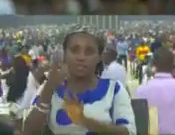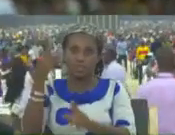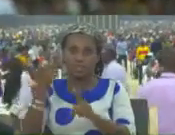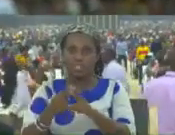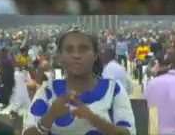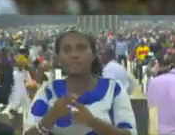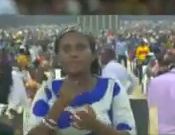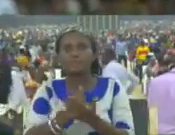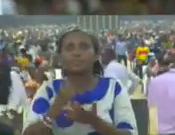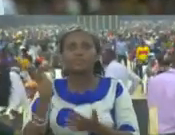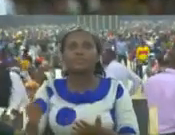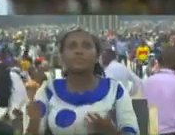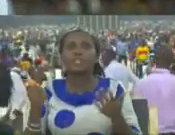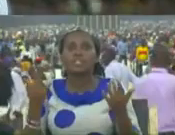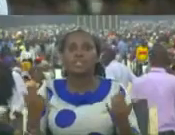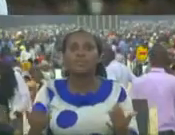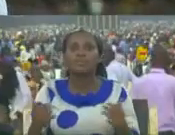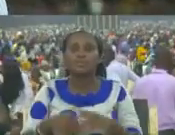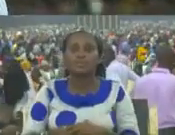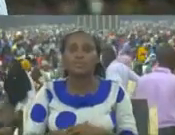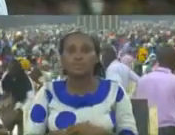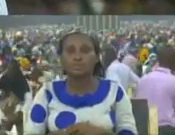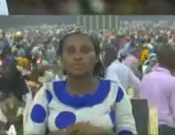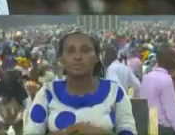Now, Psalm 30,